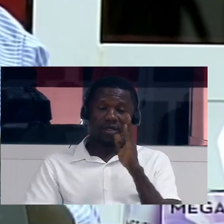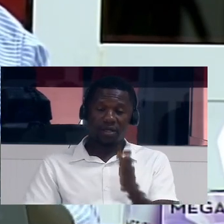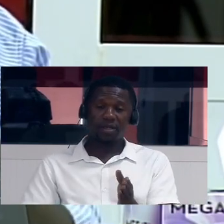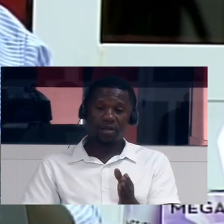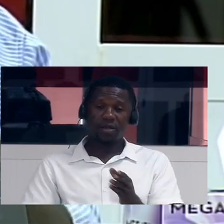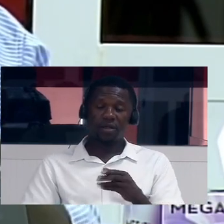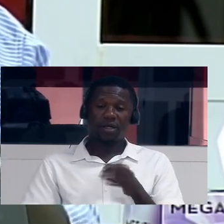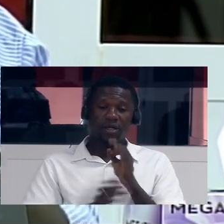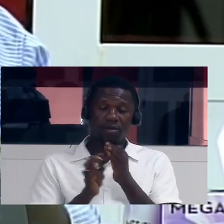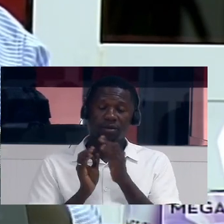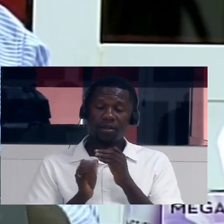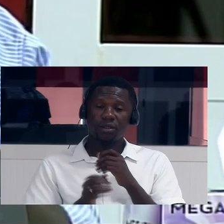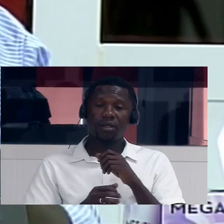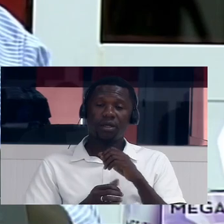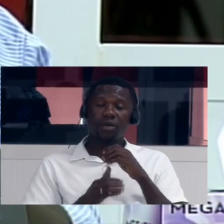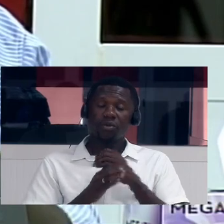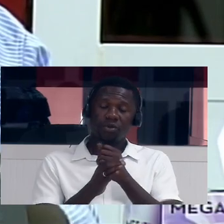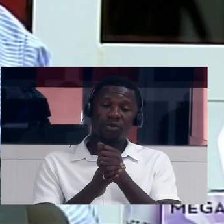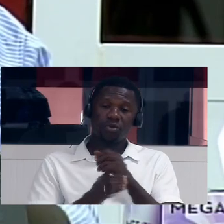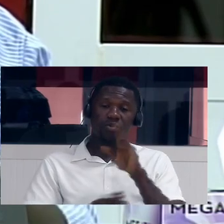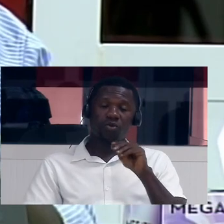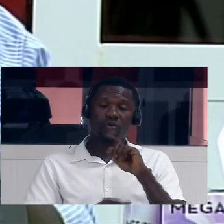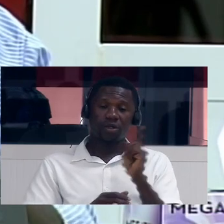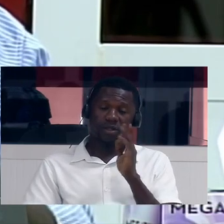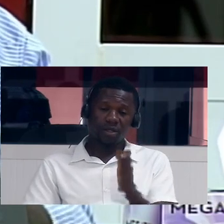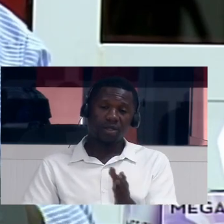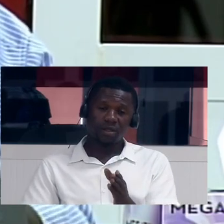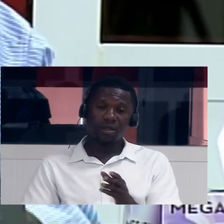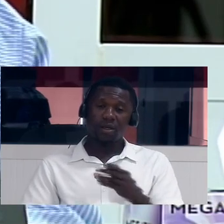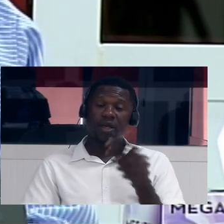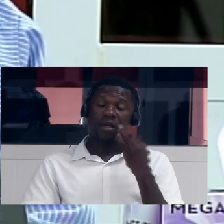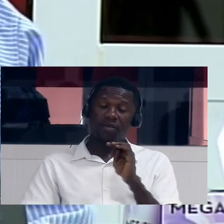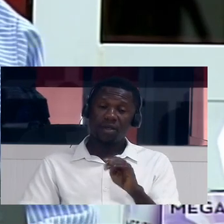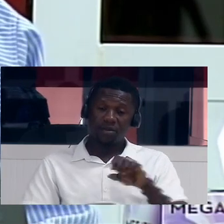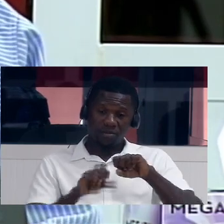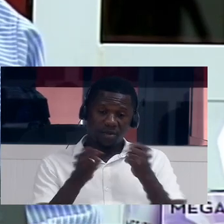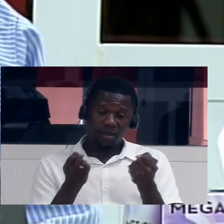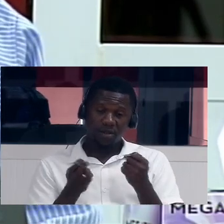do what is right. Now, if there is a break, it's between the commissioner and those below him.